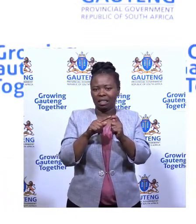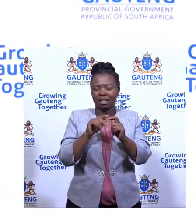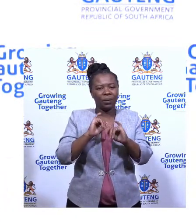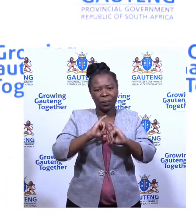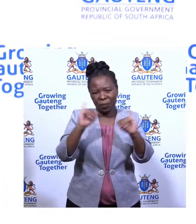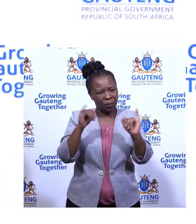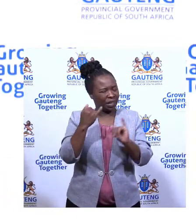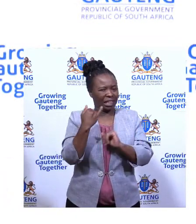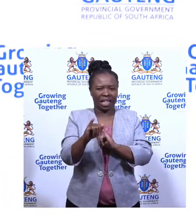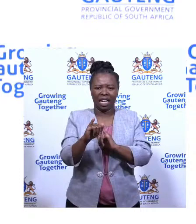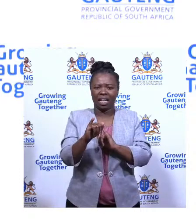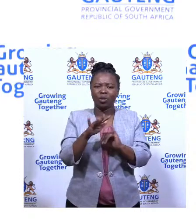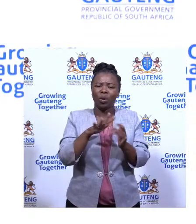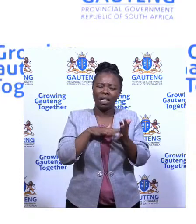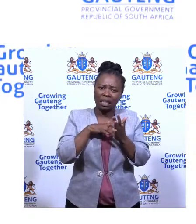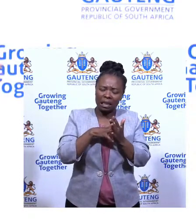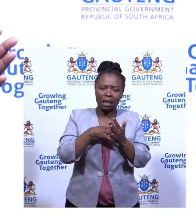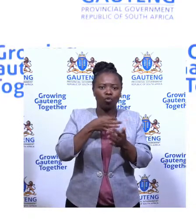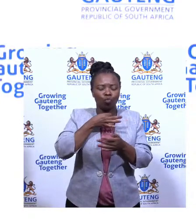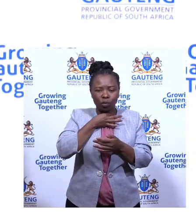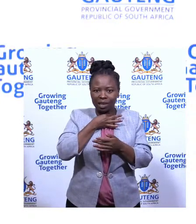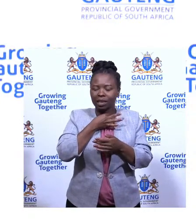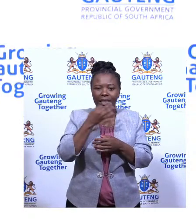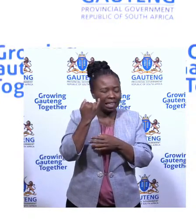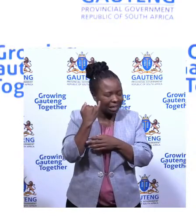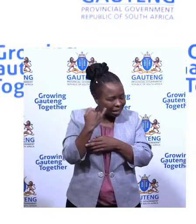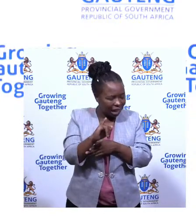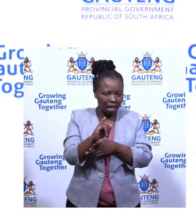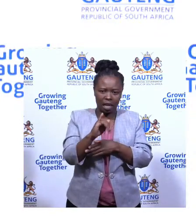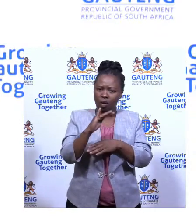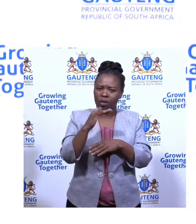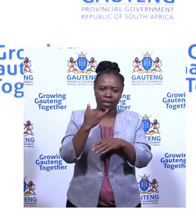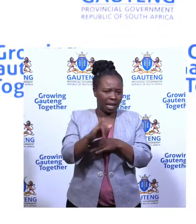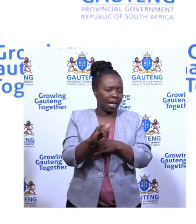The vulnerability and risk